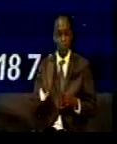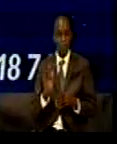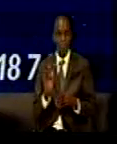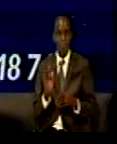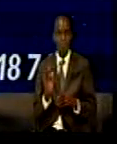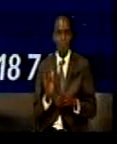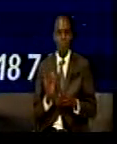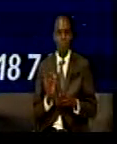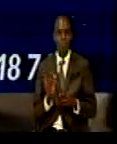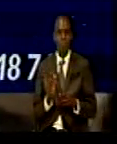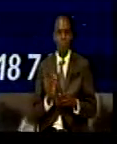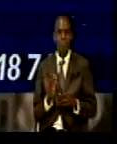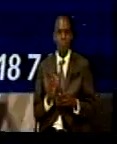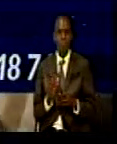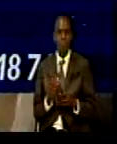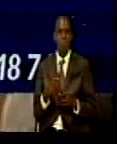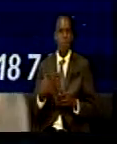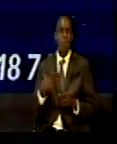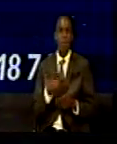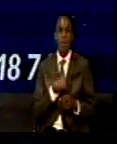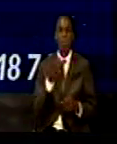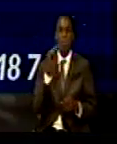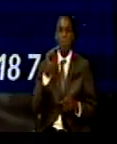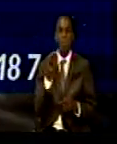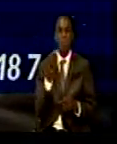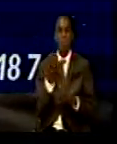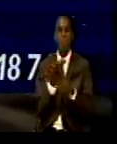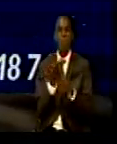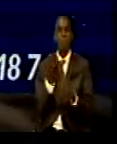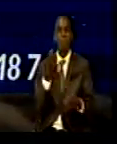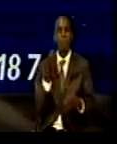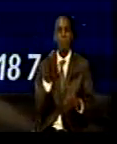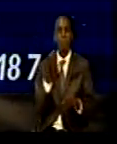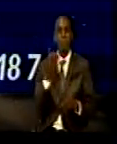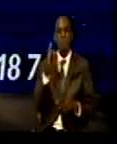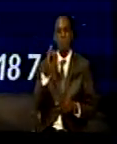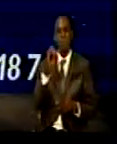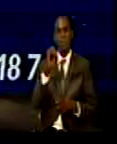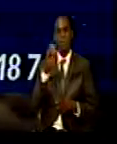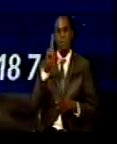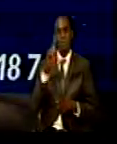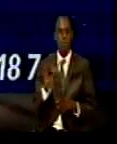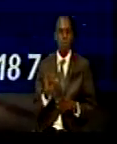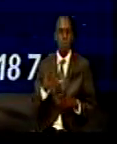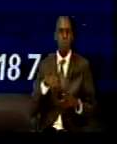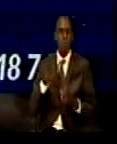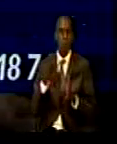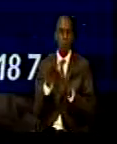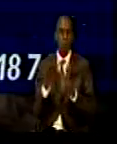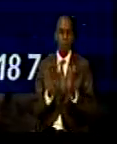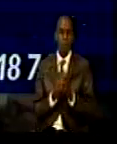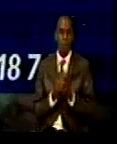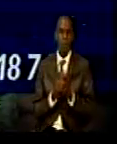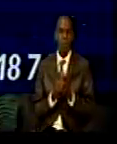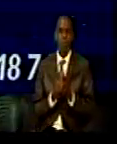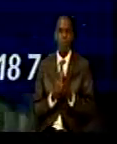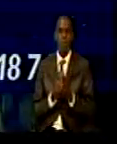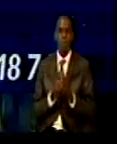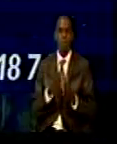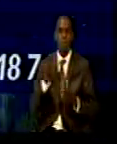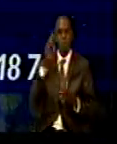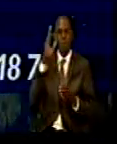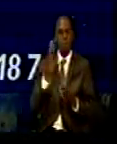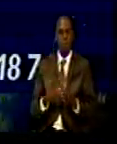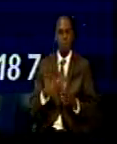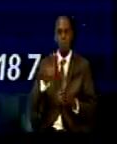We have this testimony coming all the way from Isolo, Lagos State. Pastor Shegun Ajayi,